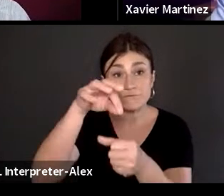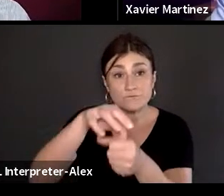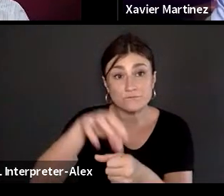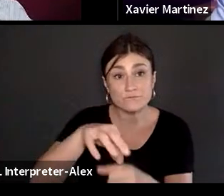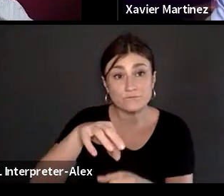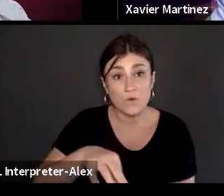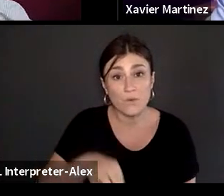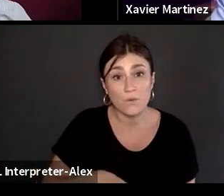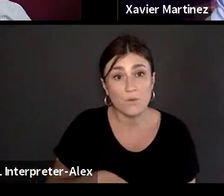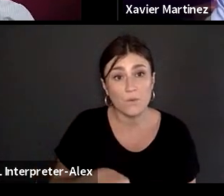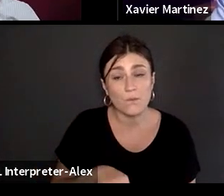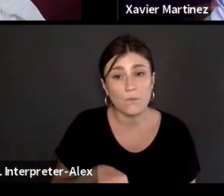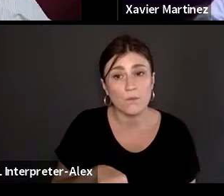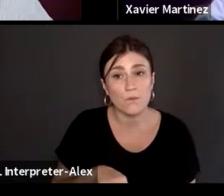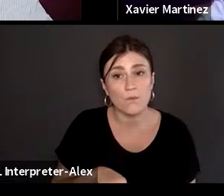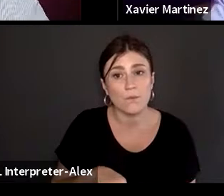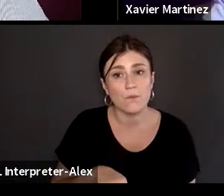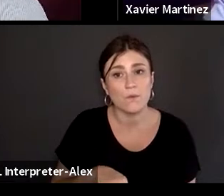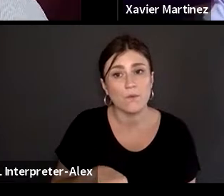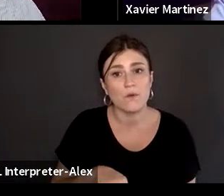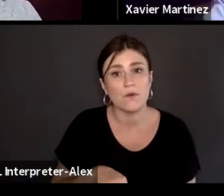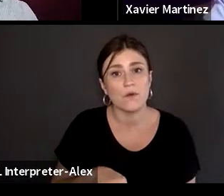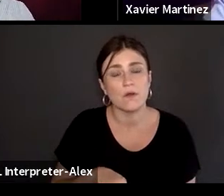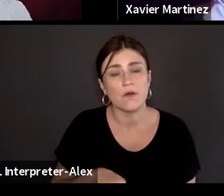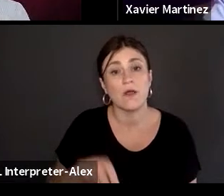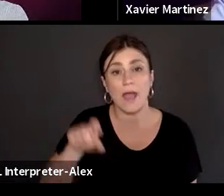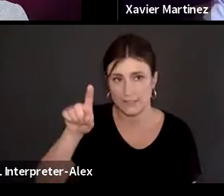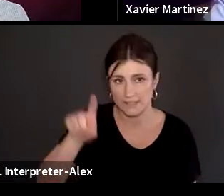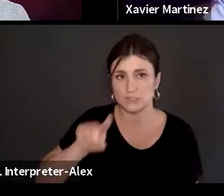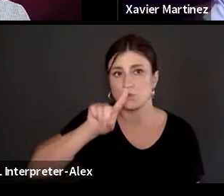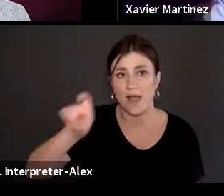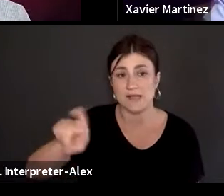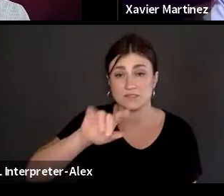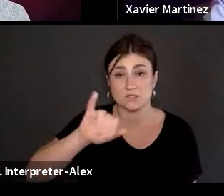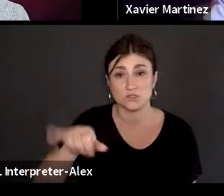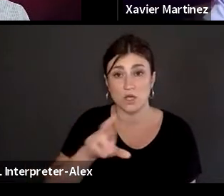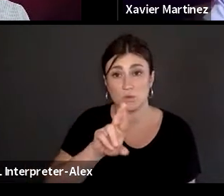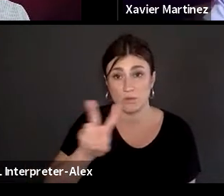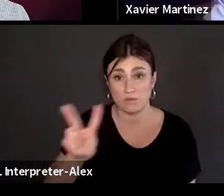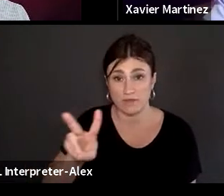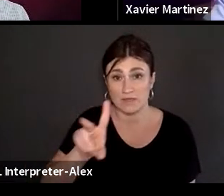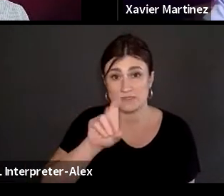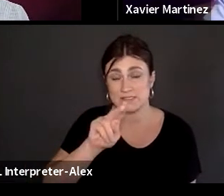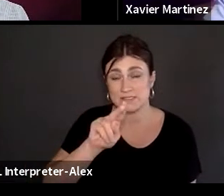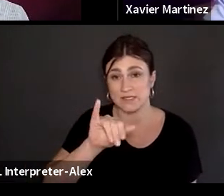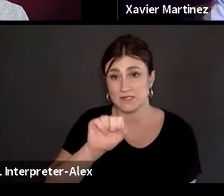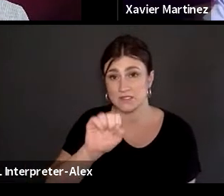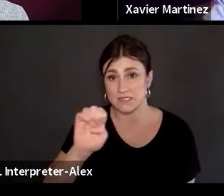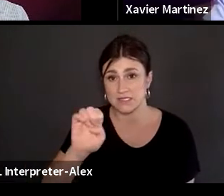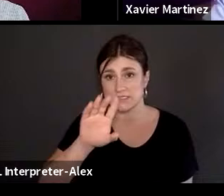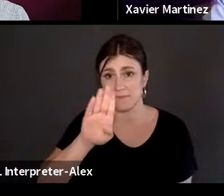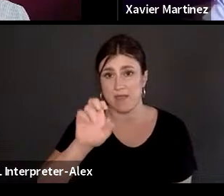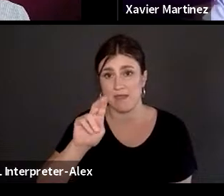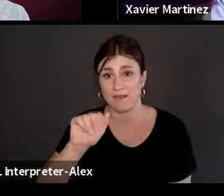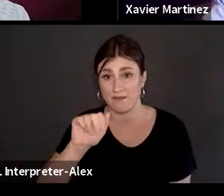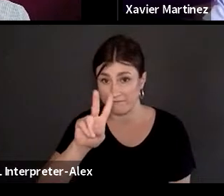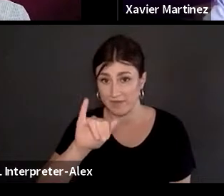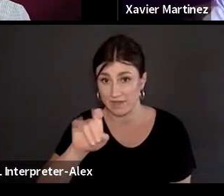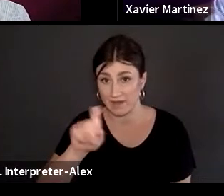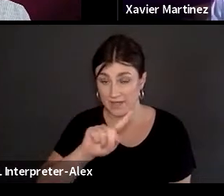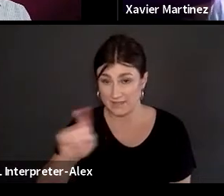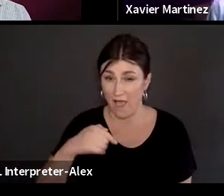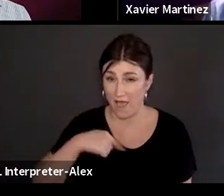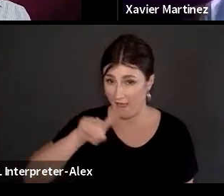ask for John Ramon and Councillor John Ramon and Councillor Denise D. Benavides so that they can abstain, correct? That's correct.